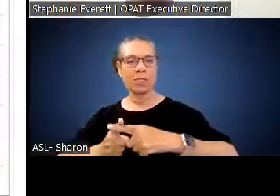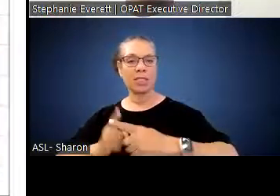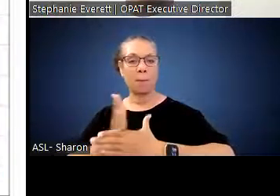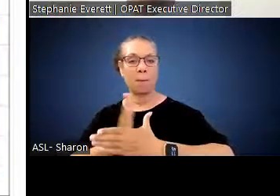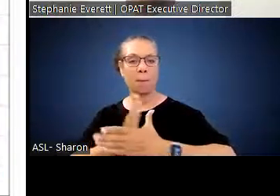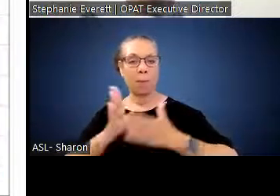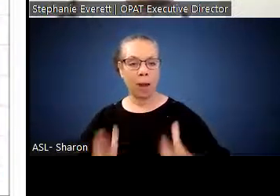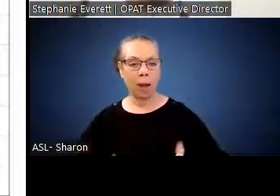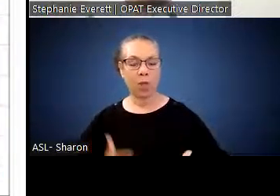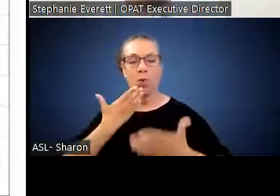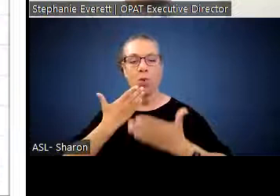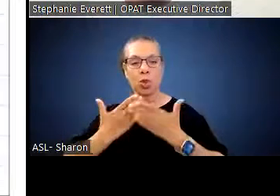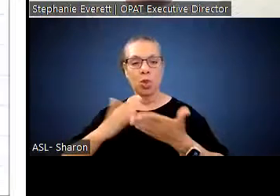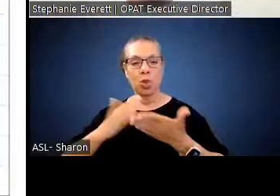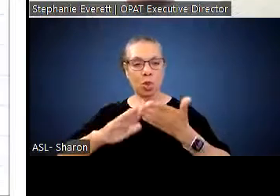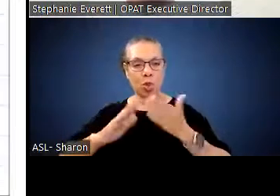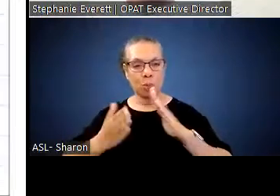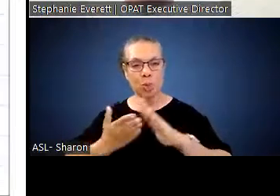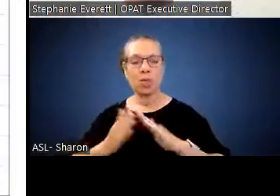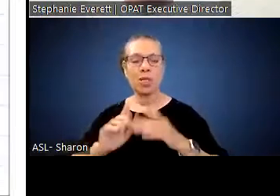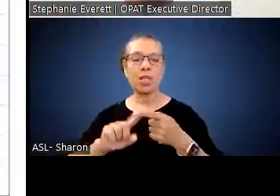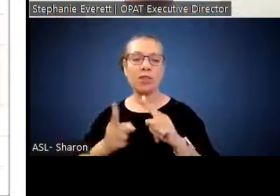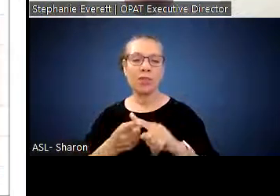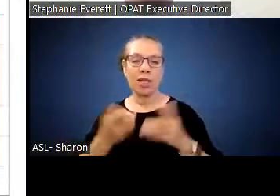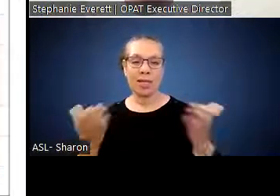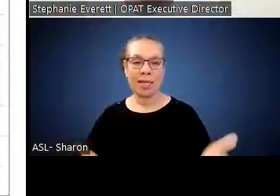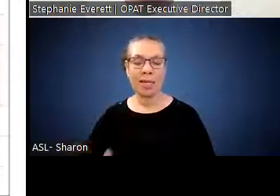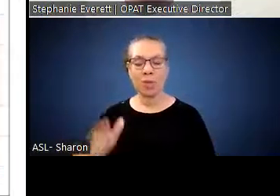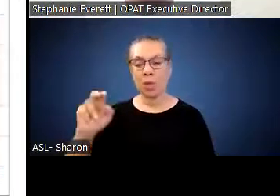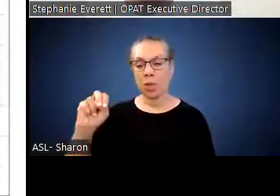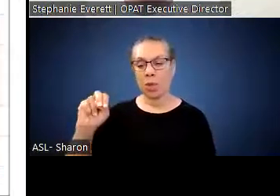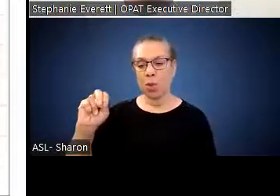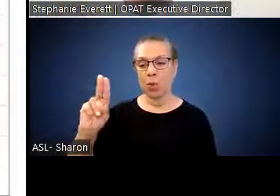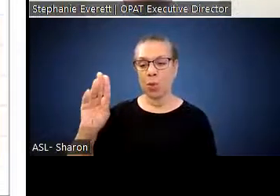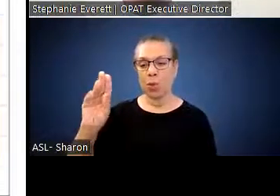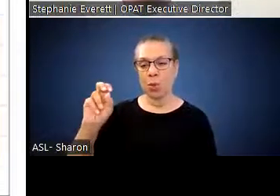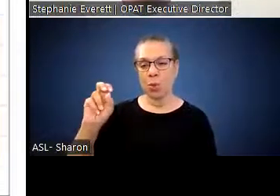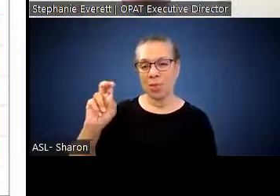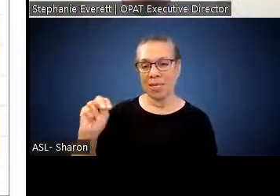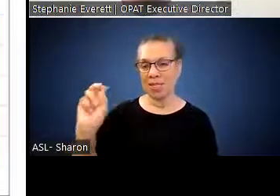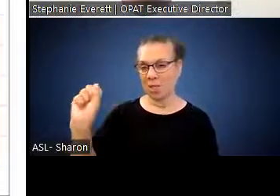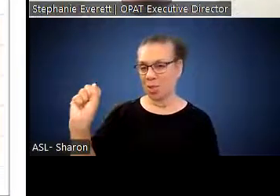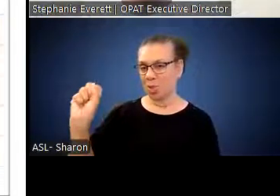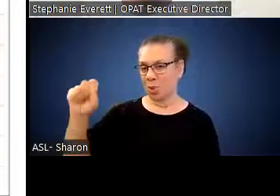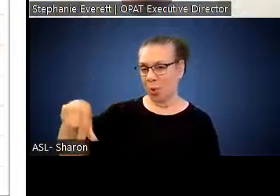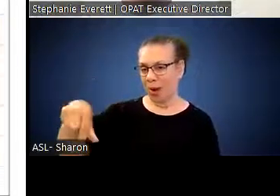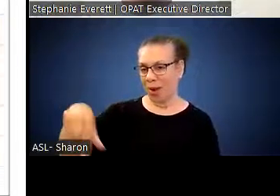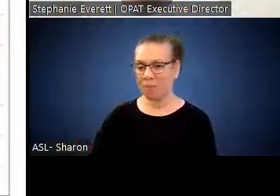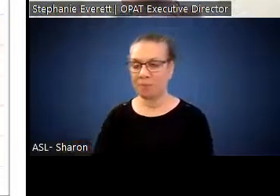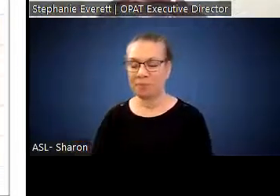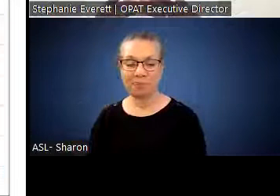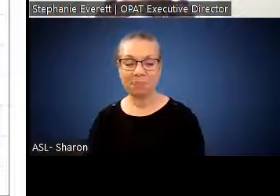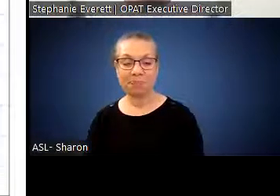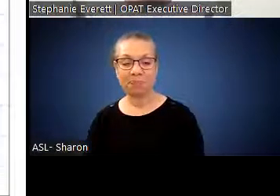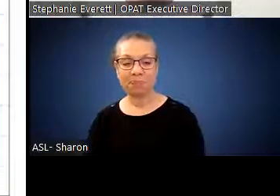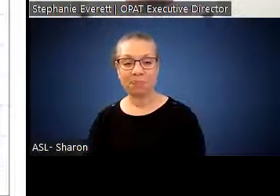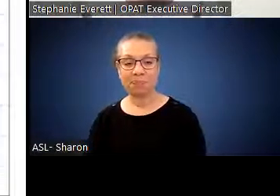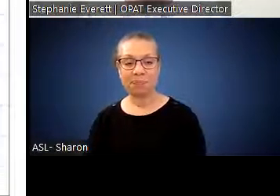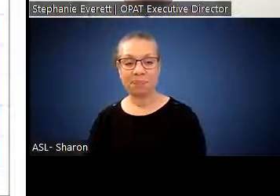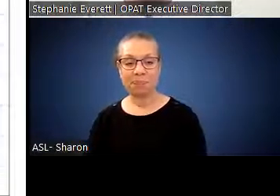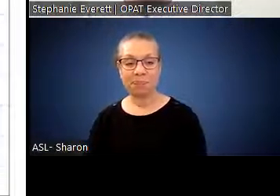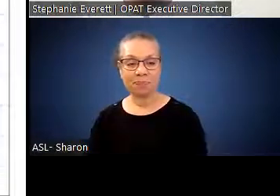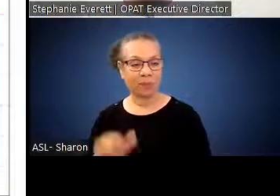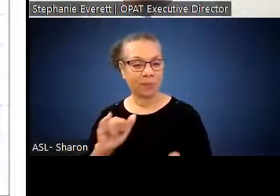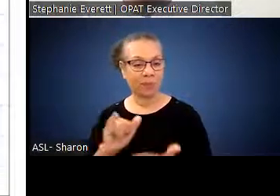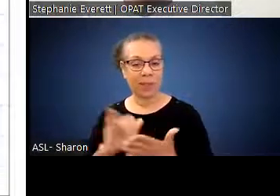good community friend while we are here in Nubian for the long run. And that's what I have, and